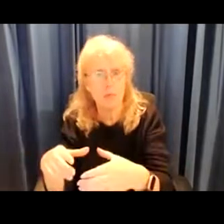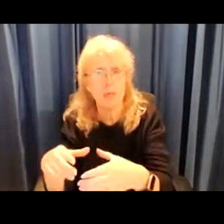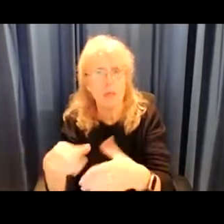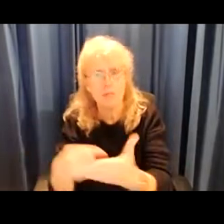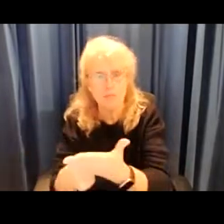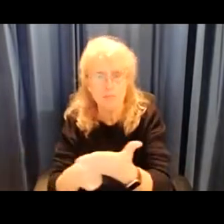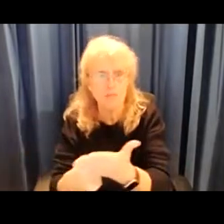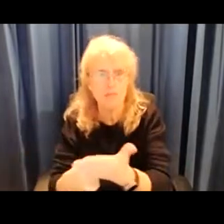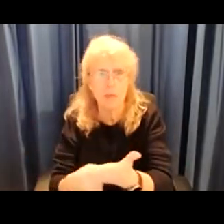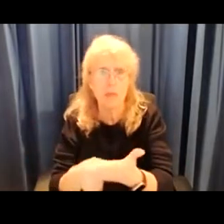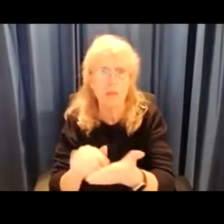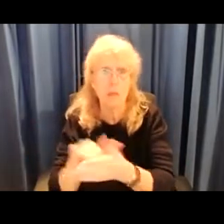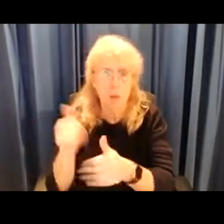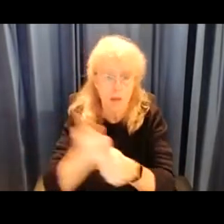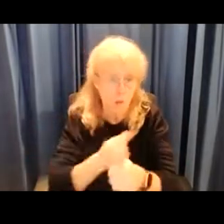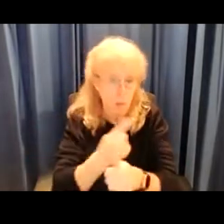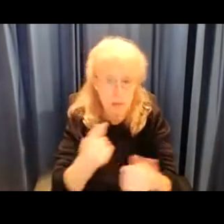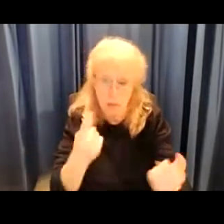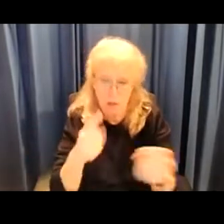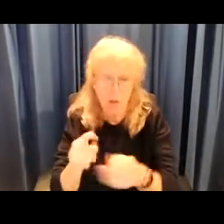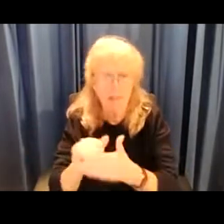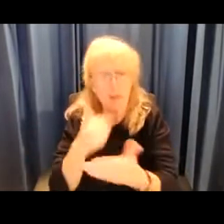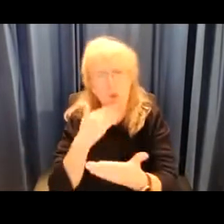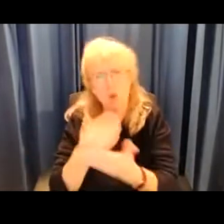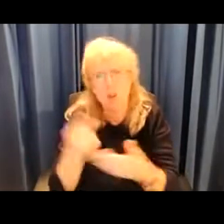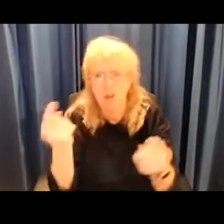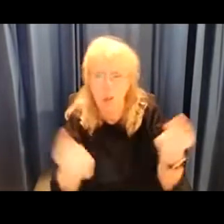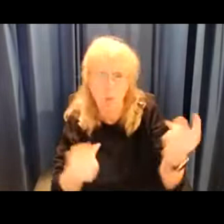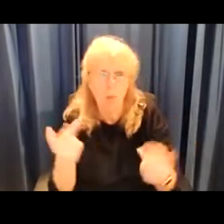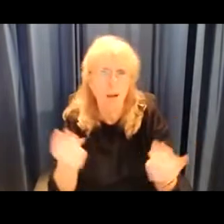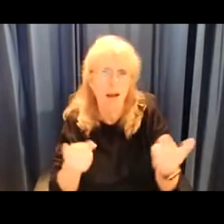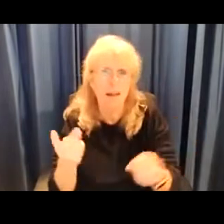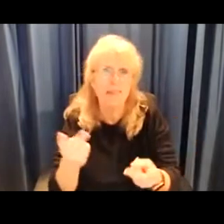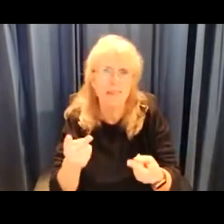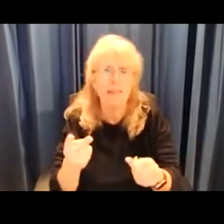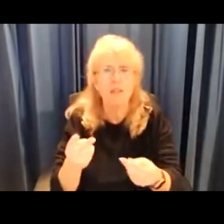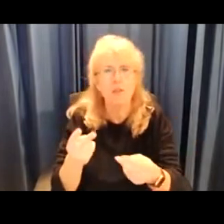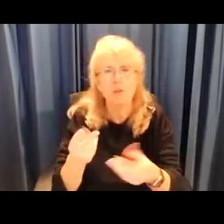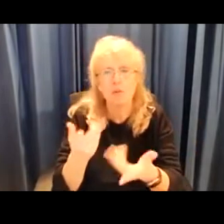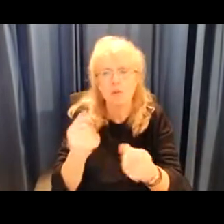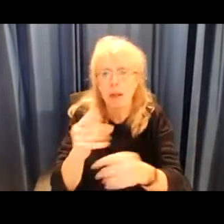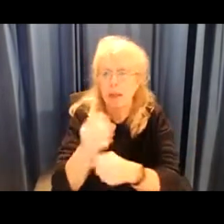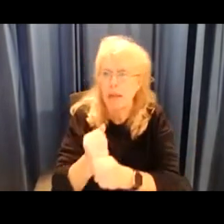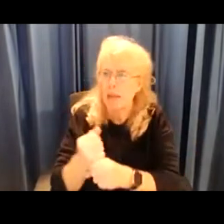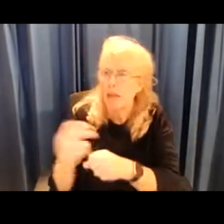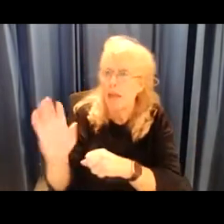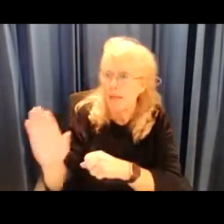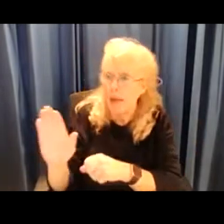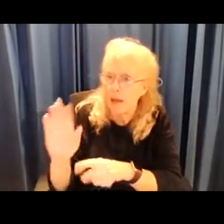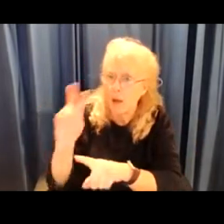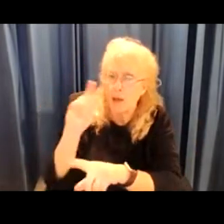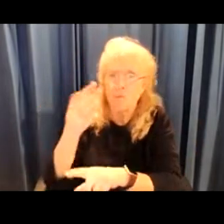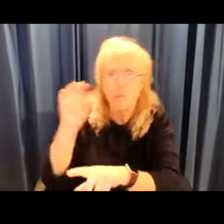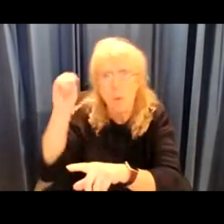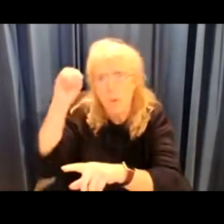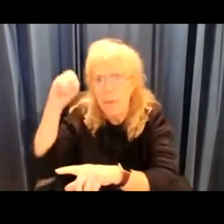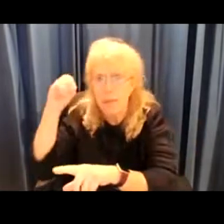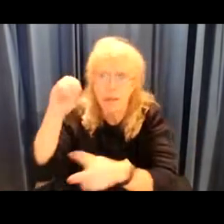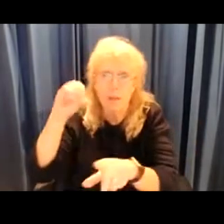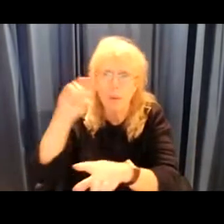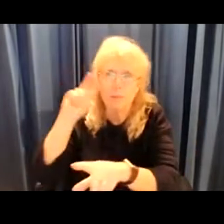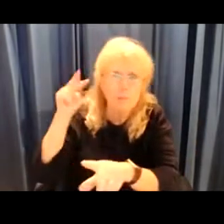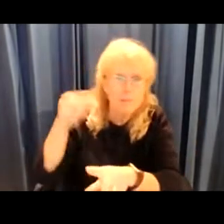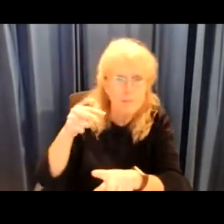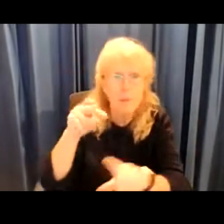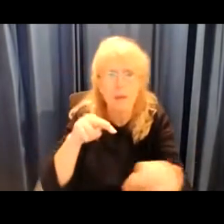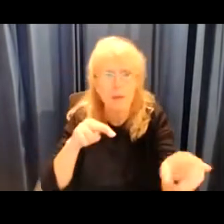good compromise. So, get as many different voices in the room, not